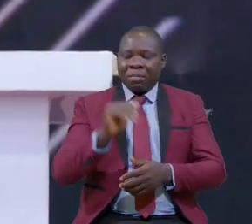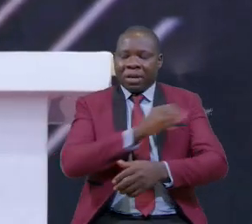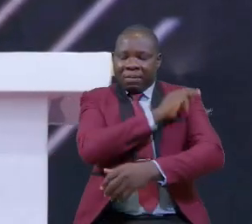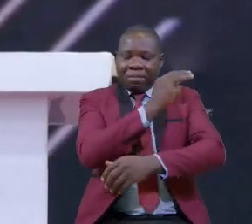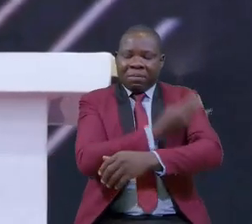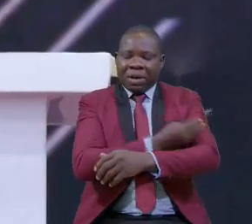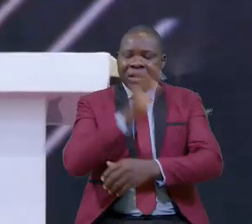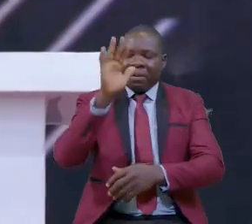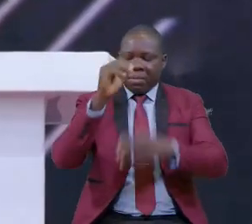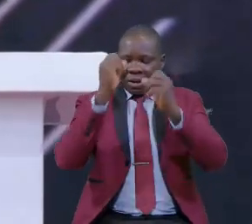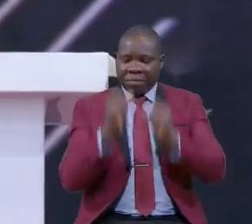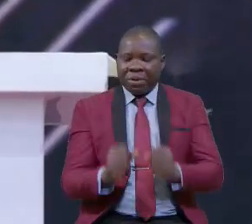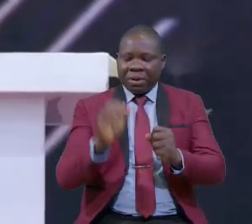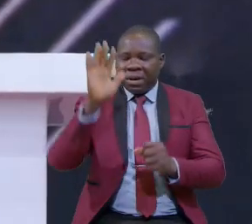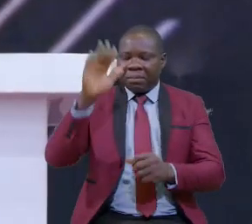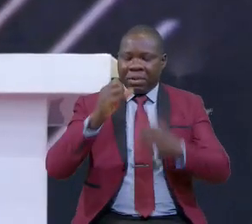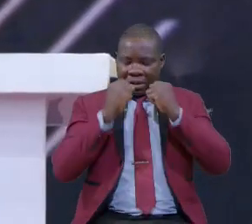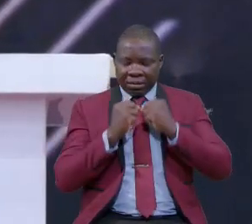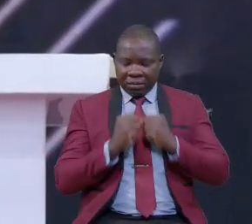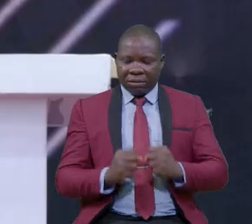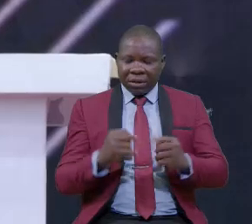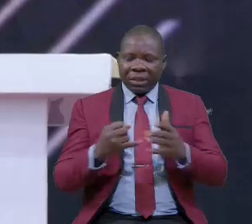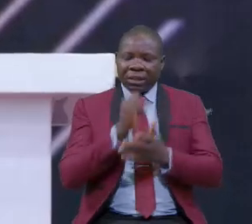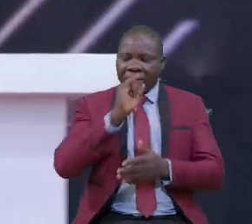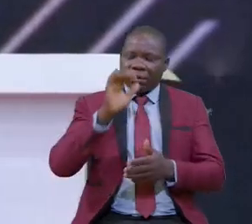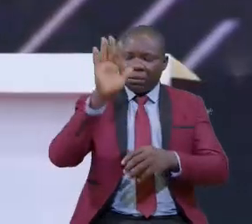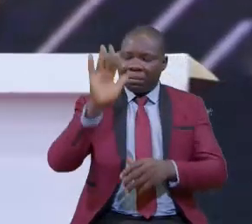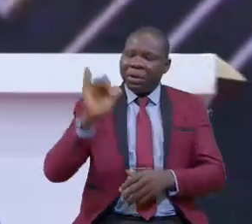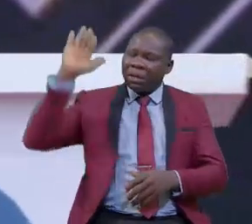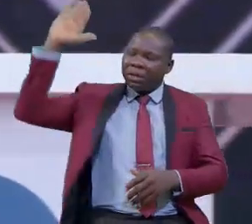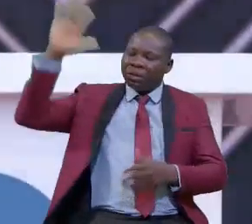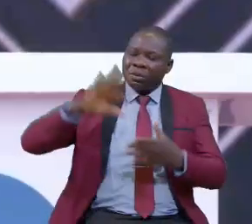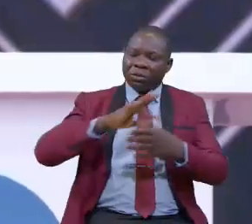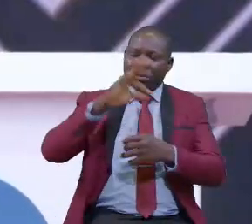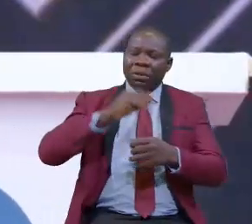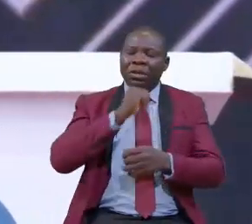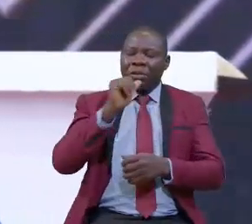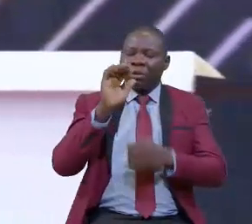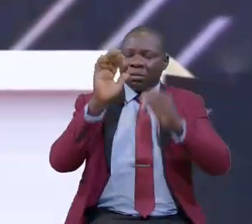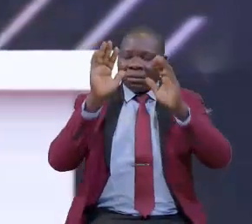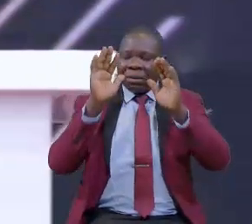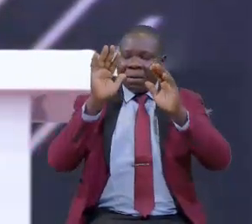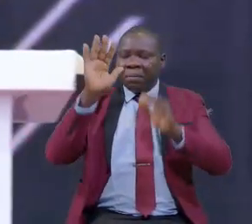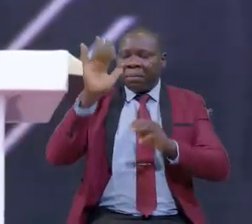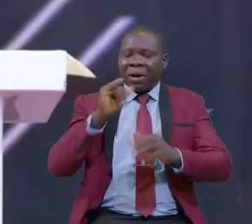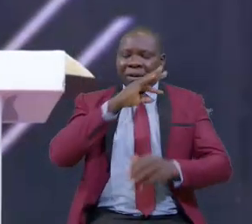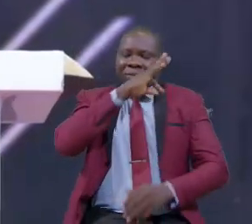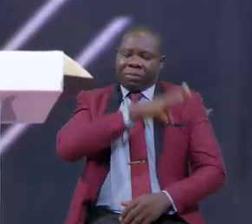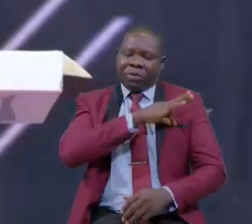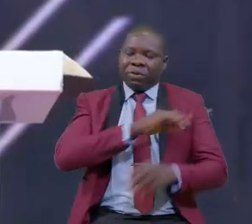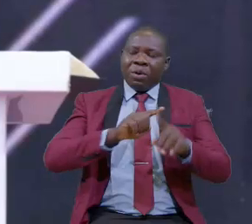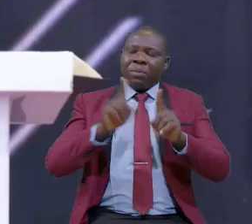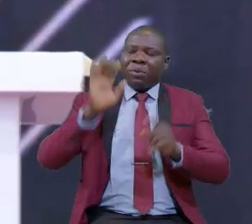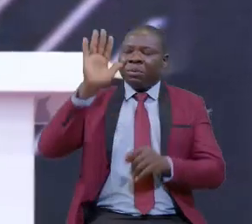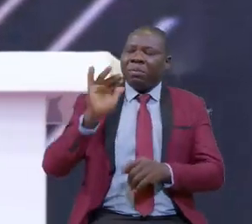by strength, it is by your spirit. Not by merit, but by your mercy and your